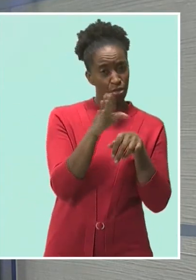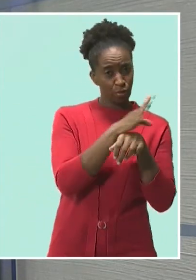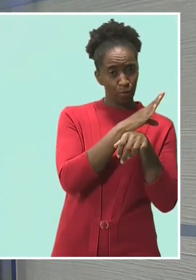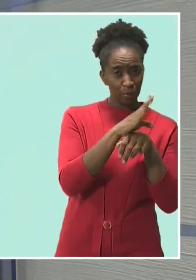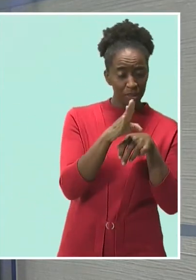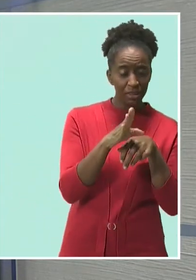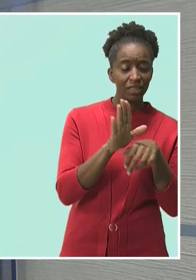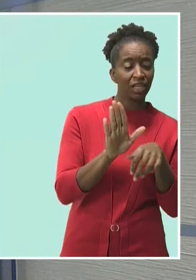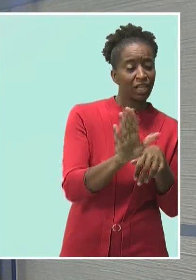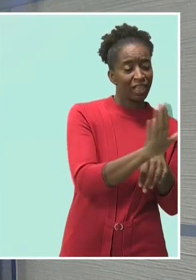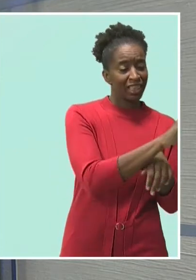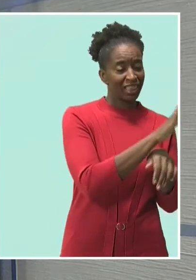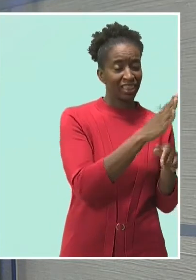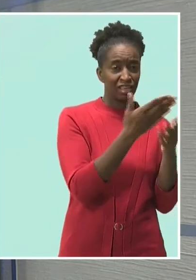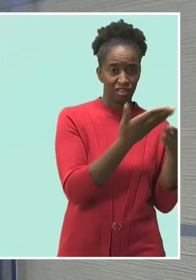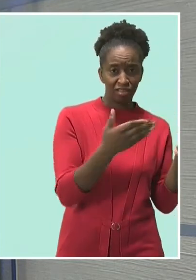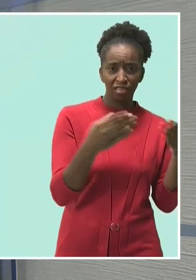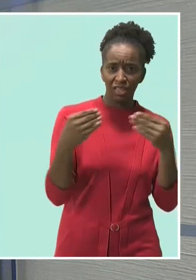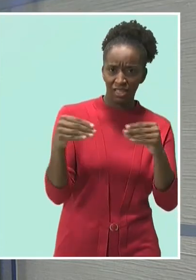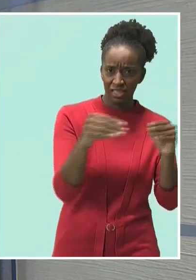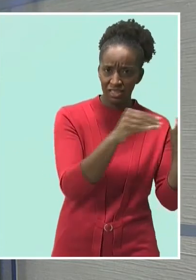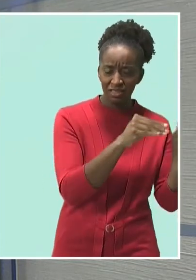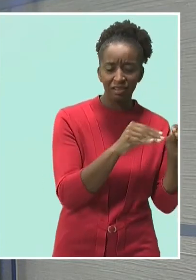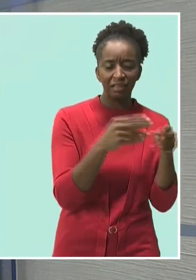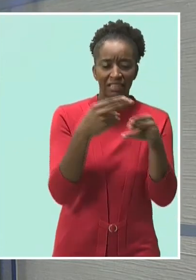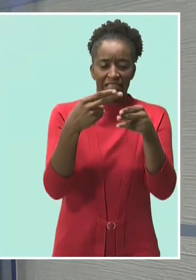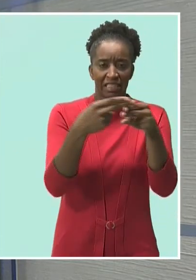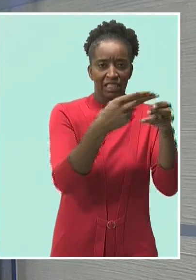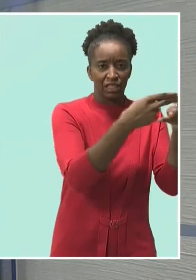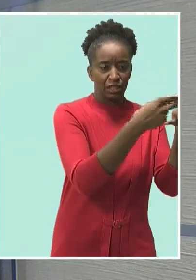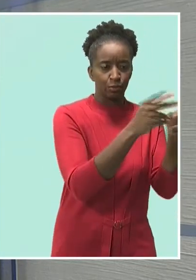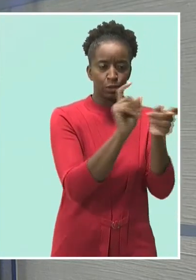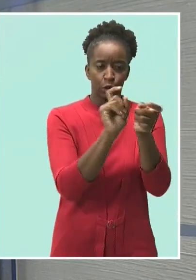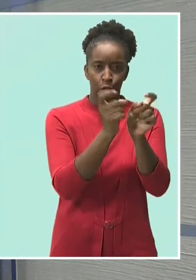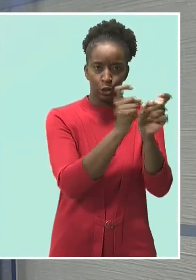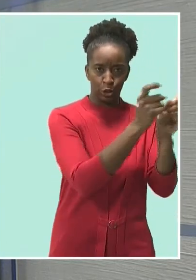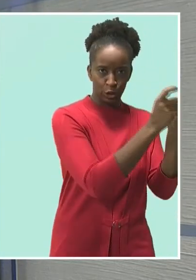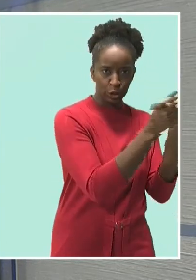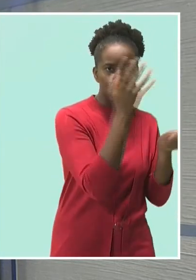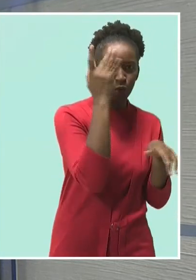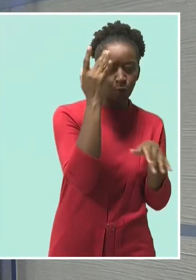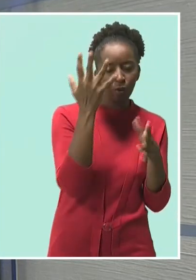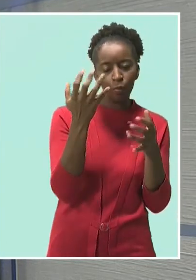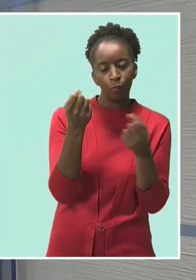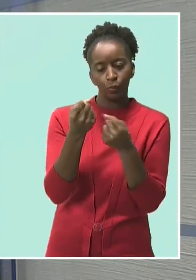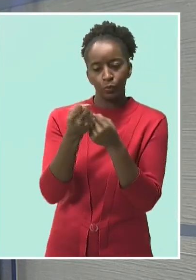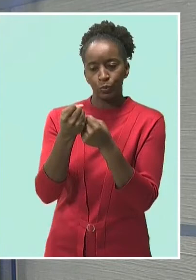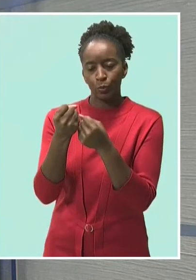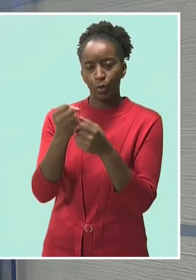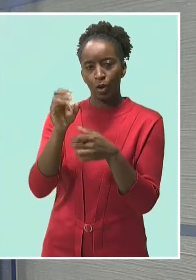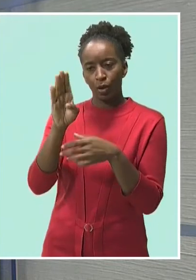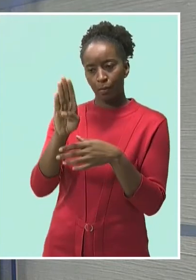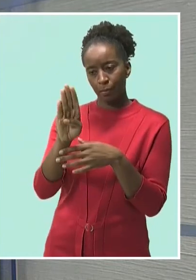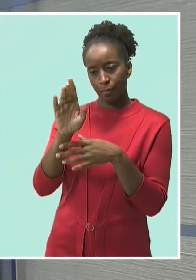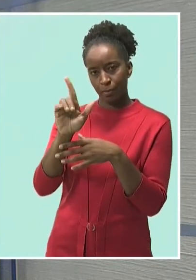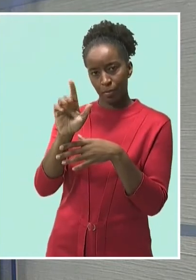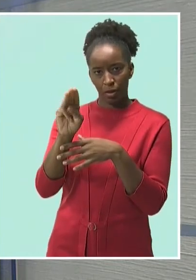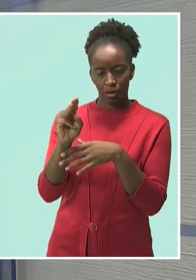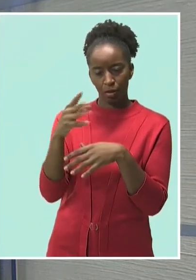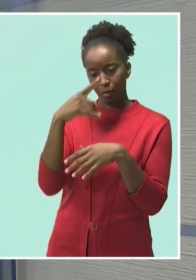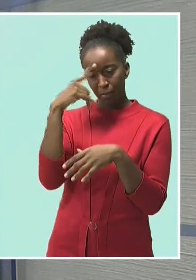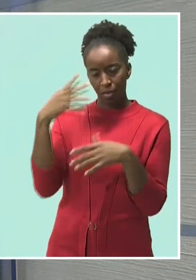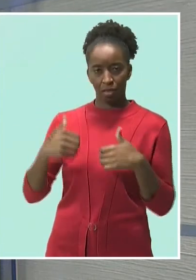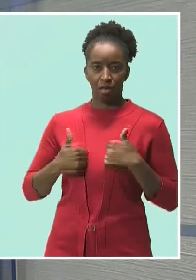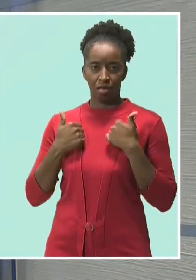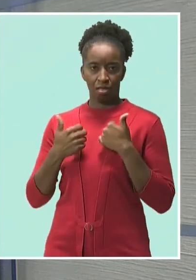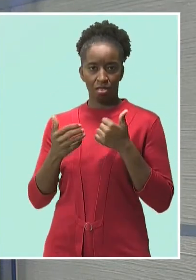their products in response to Black Lives Matter protests. In 2017, Maison Ferrand bought the